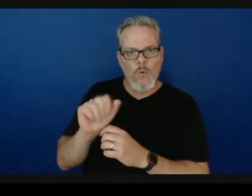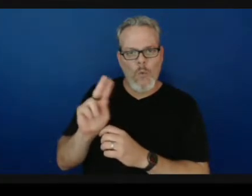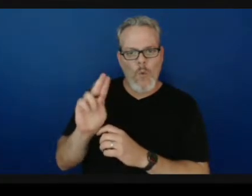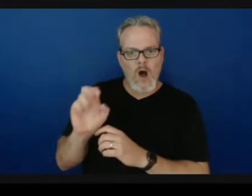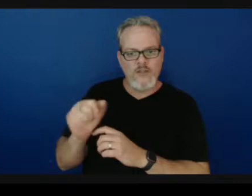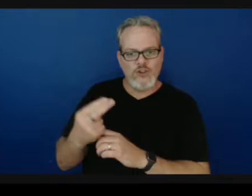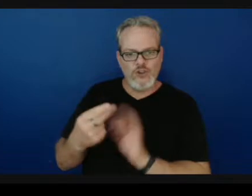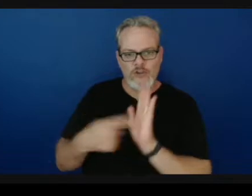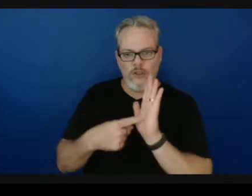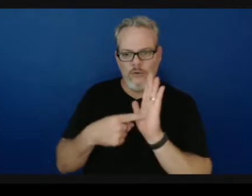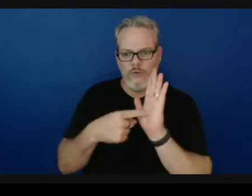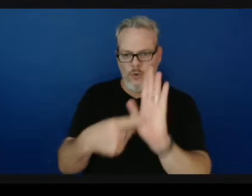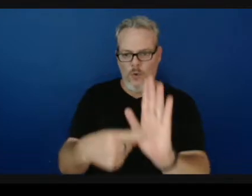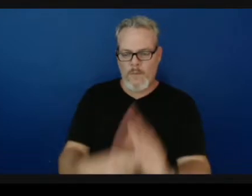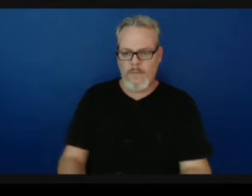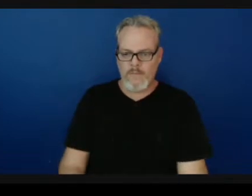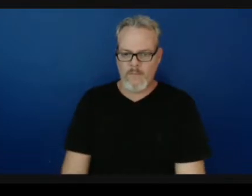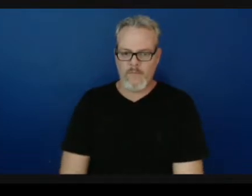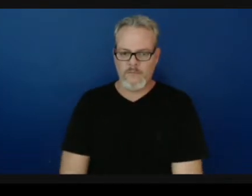guys.